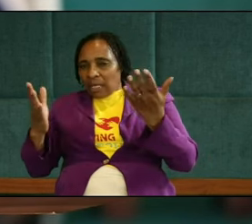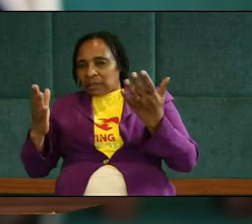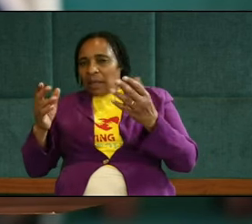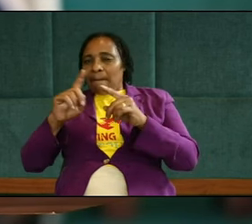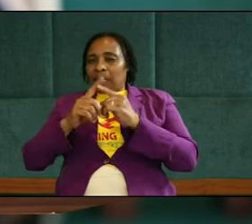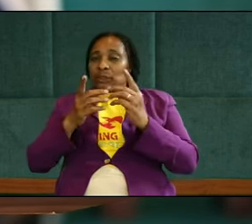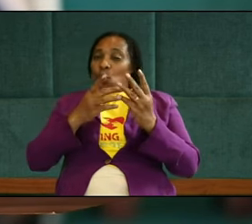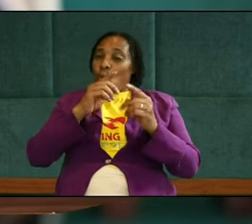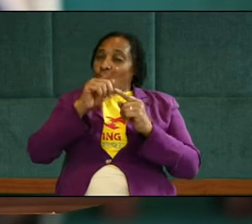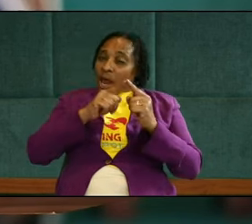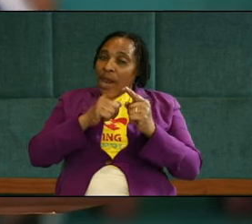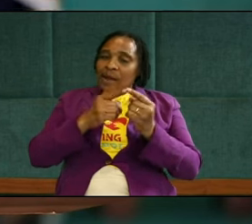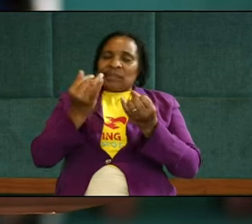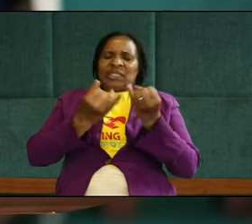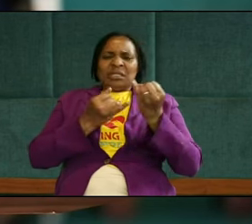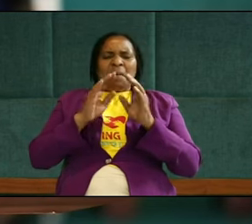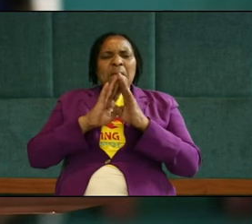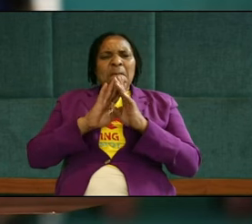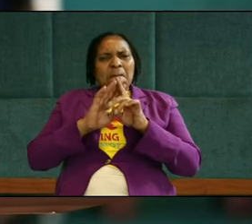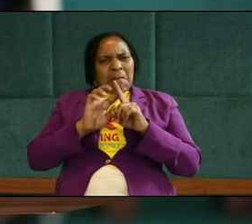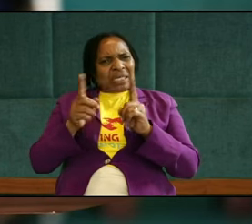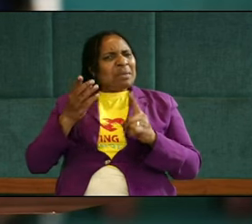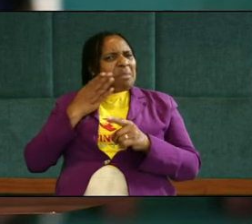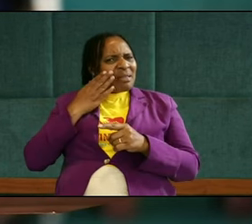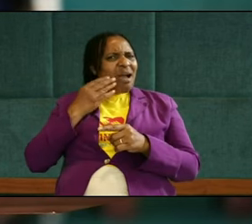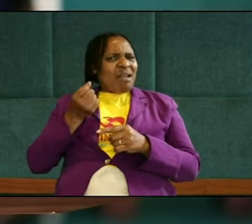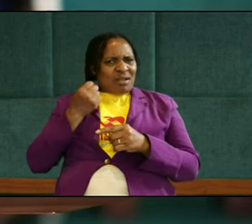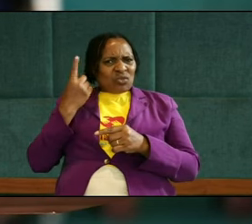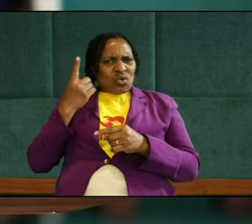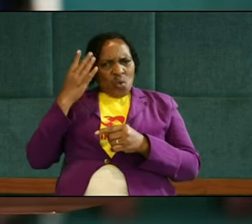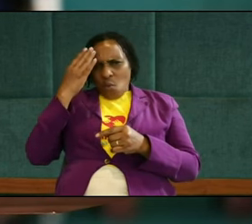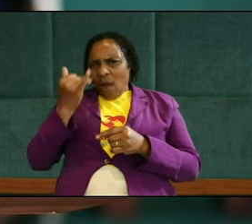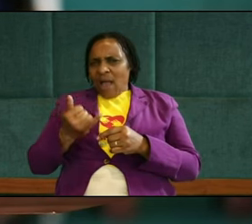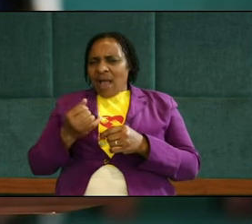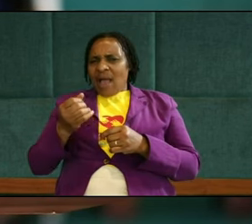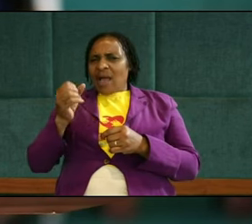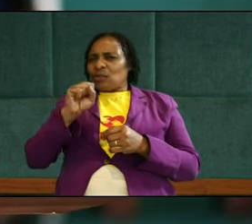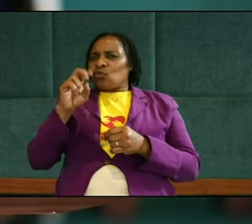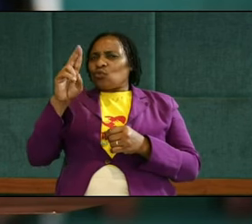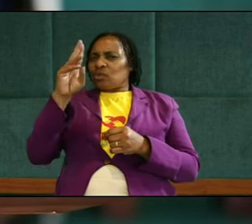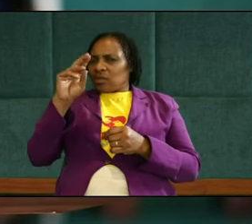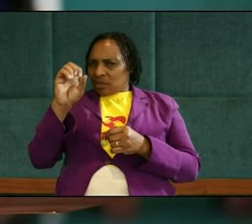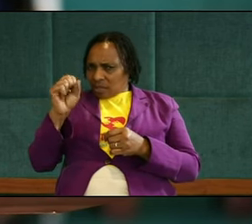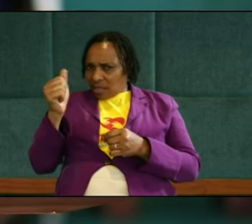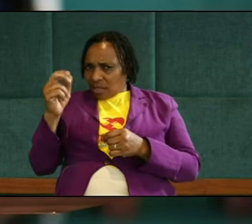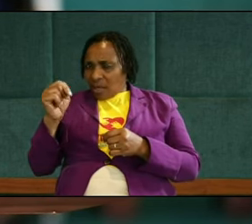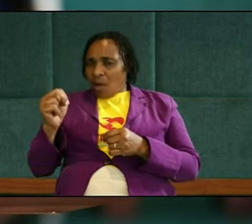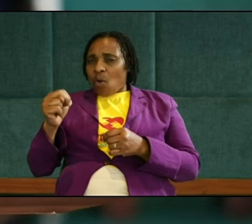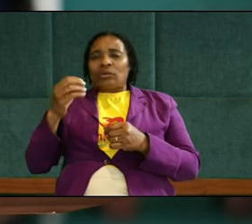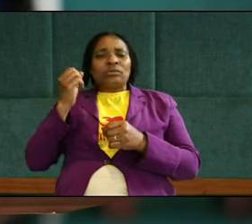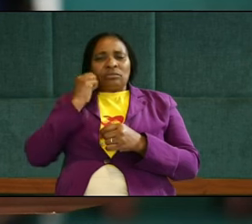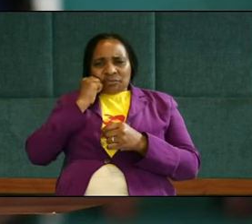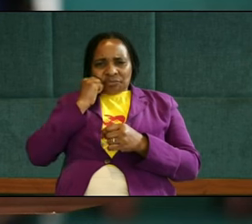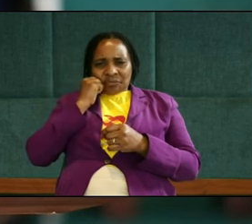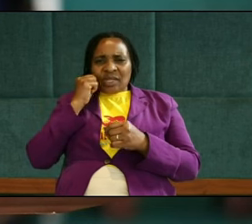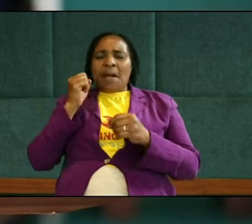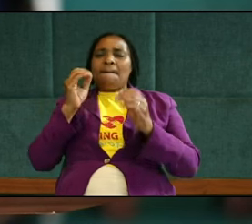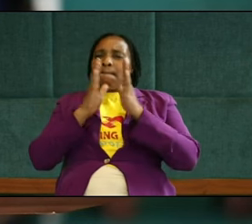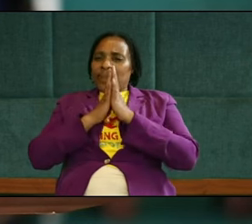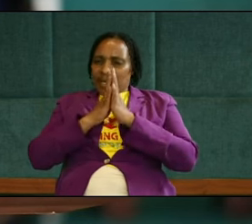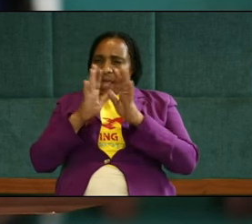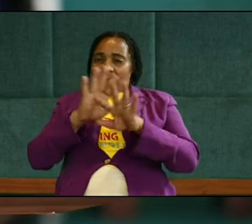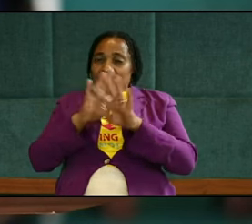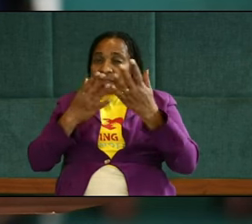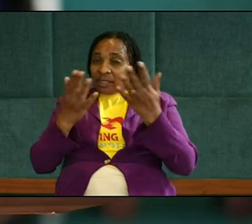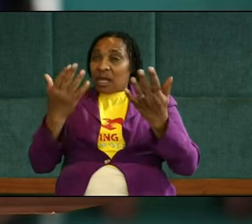on Sabbath. Now, mother understood why Susanna was sad. "Let's pray about this," she said. "Everything is in God's